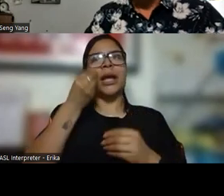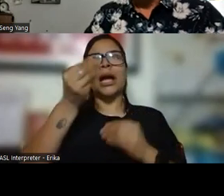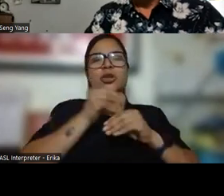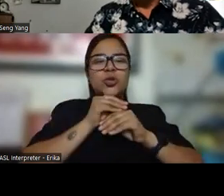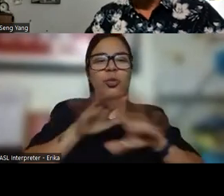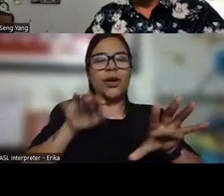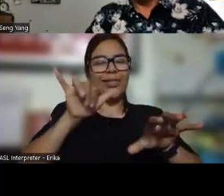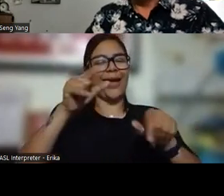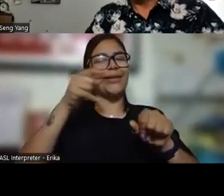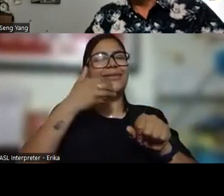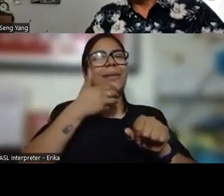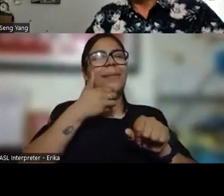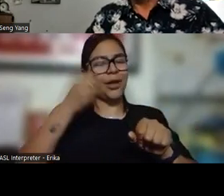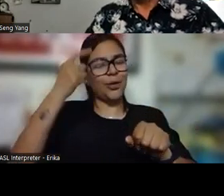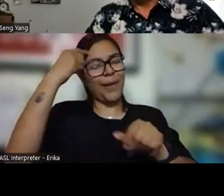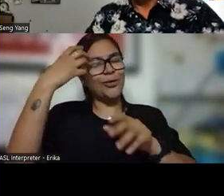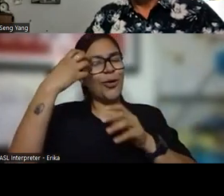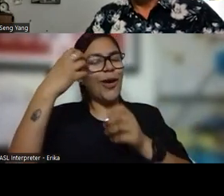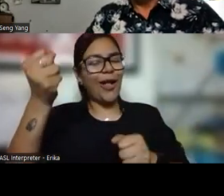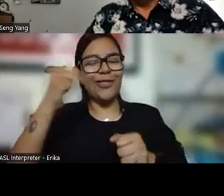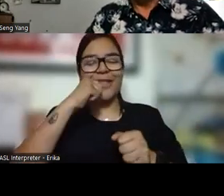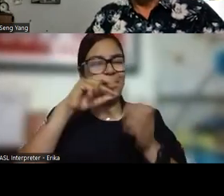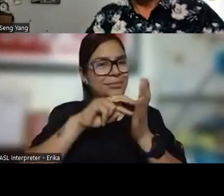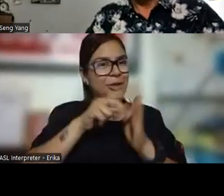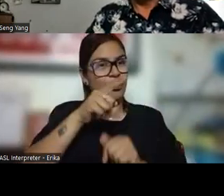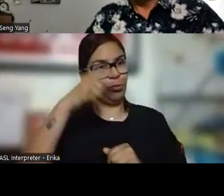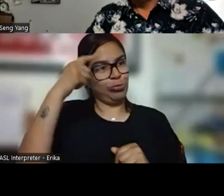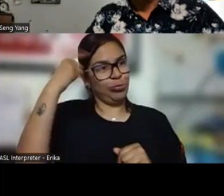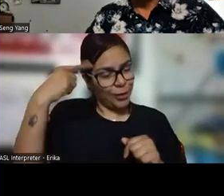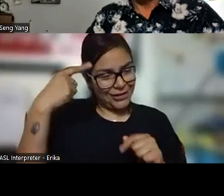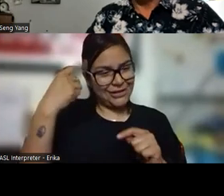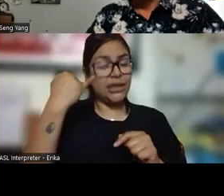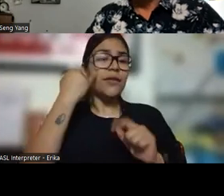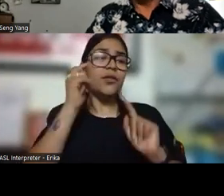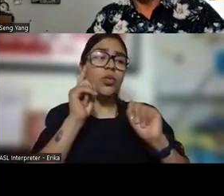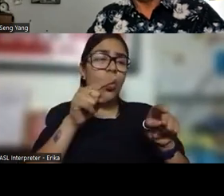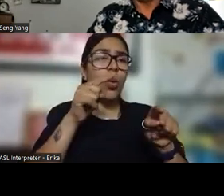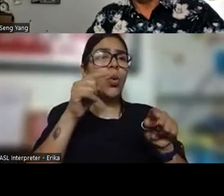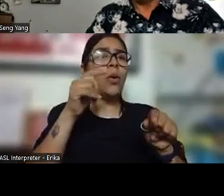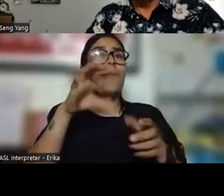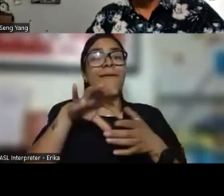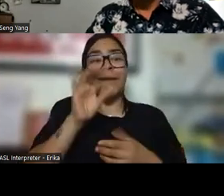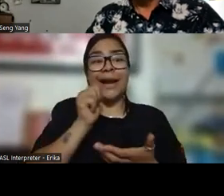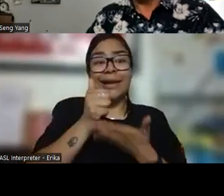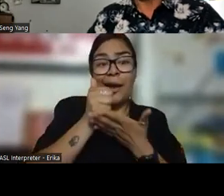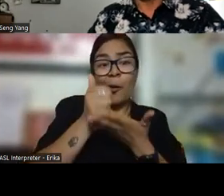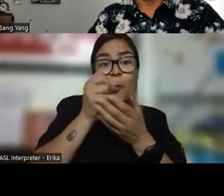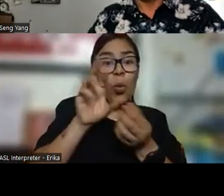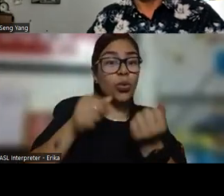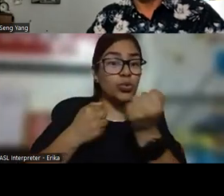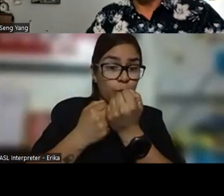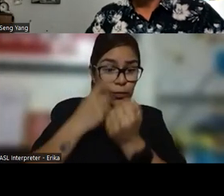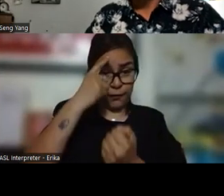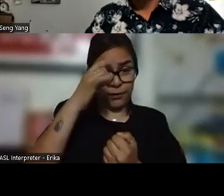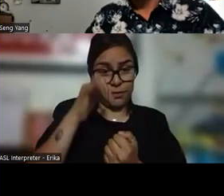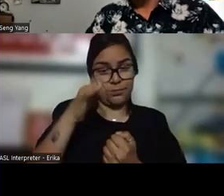they're know that mental health is also a help that will support them, will help the community. Next slide,